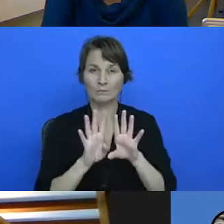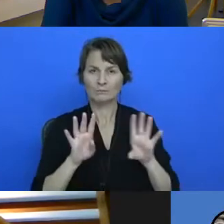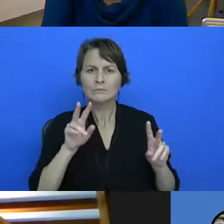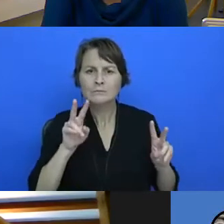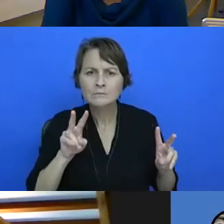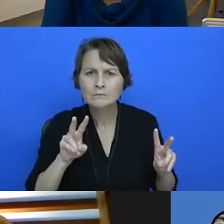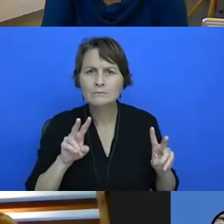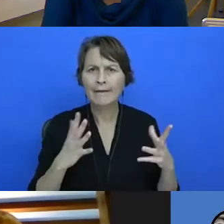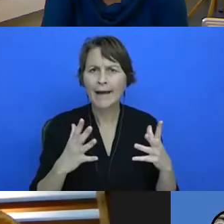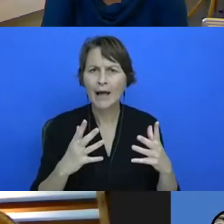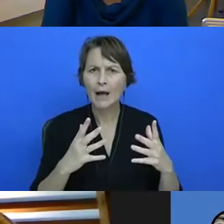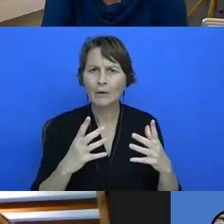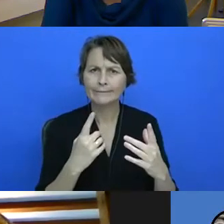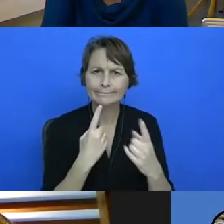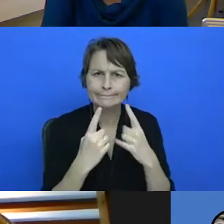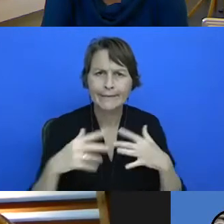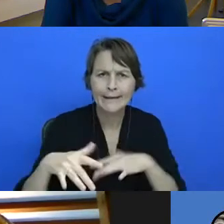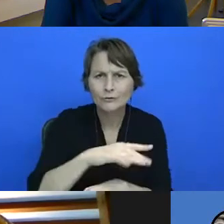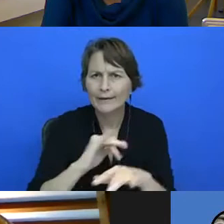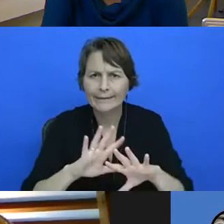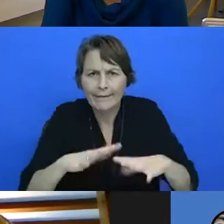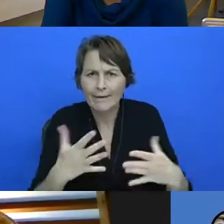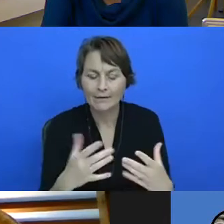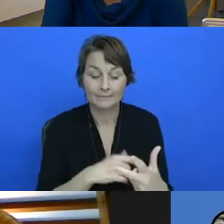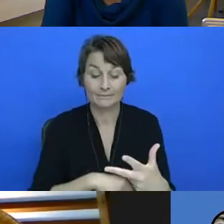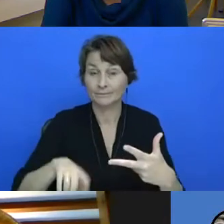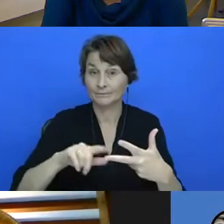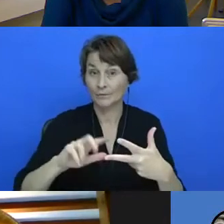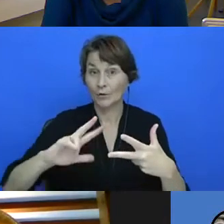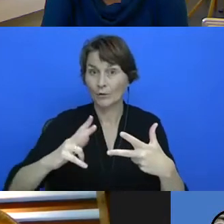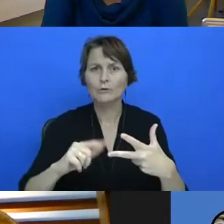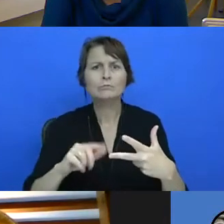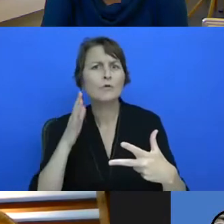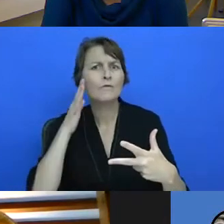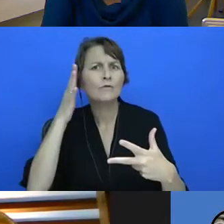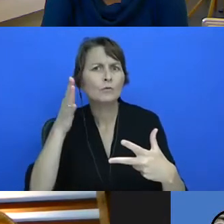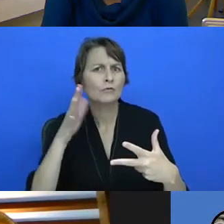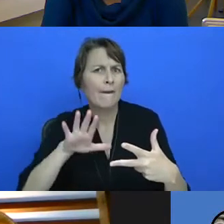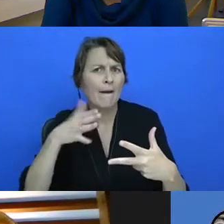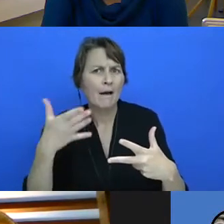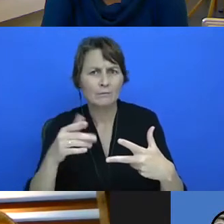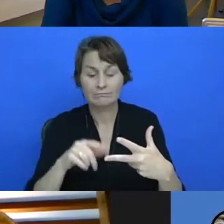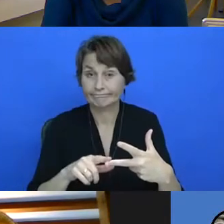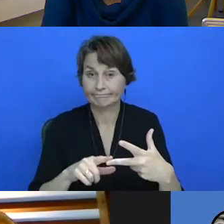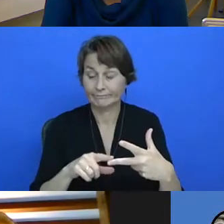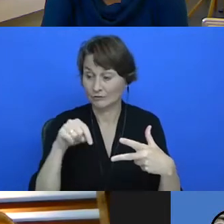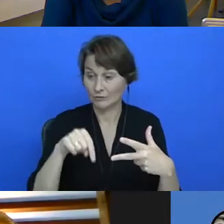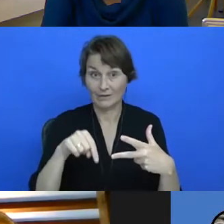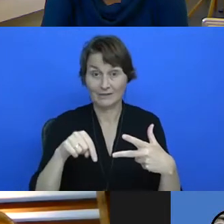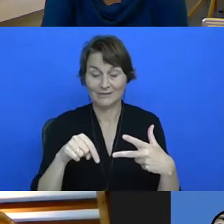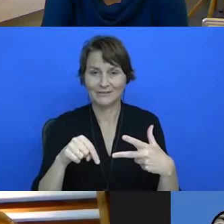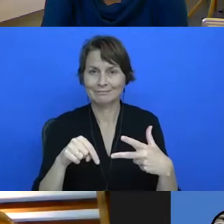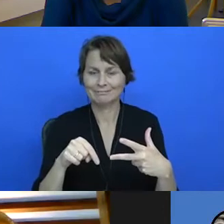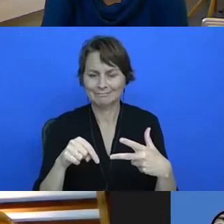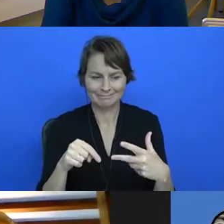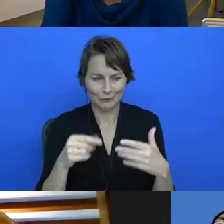third main theme is about the future. How do we see this continuous